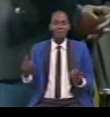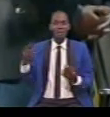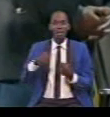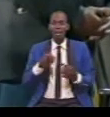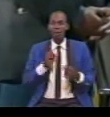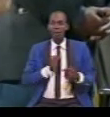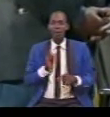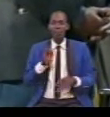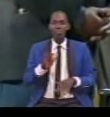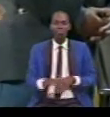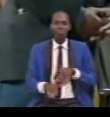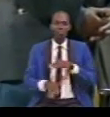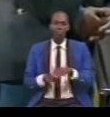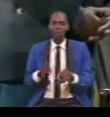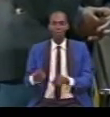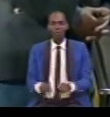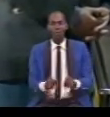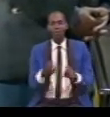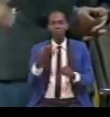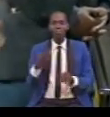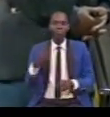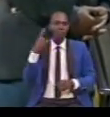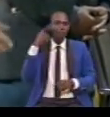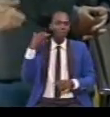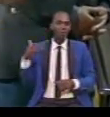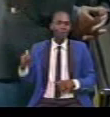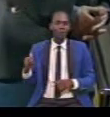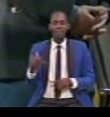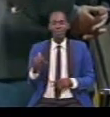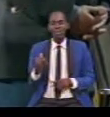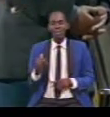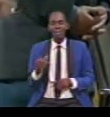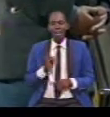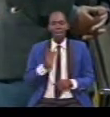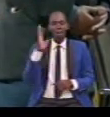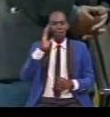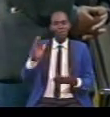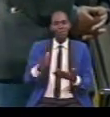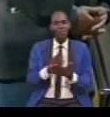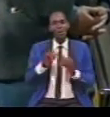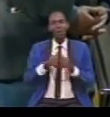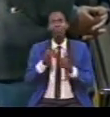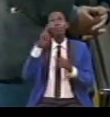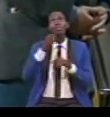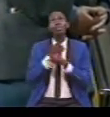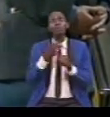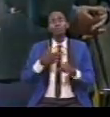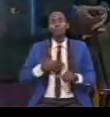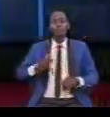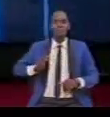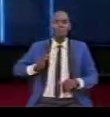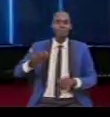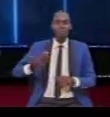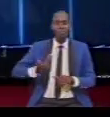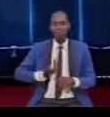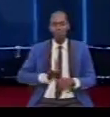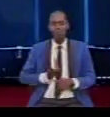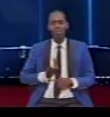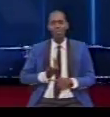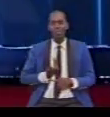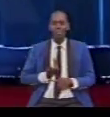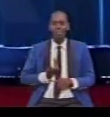Till I walk the streets of gold, I sing of how you saved my soul. This